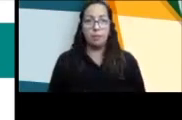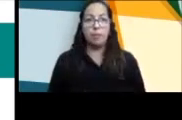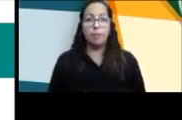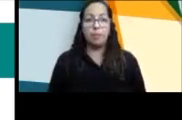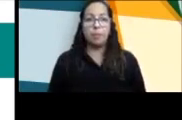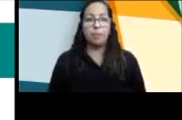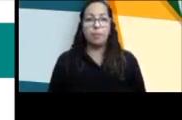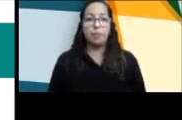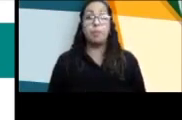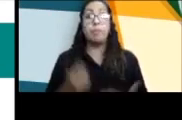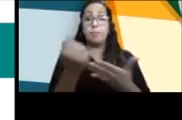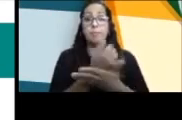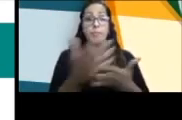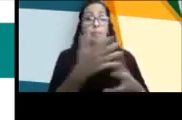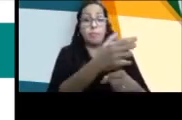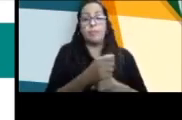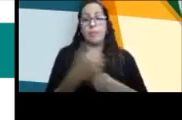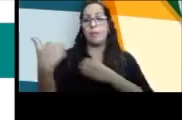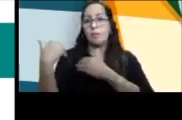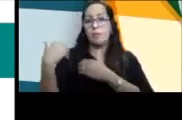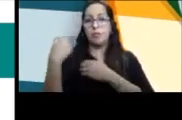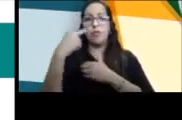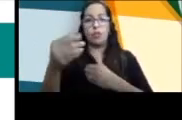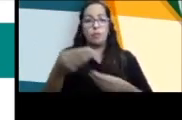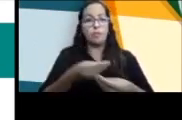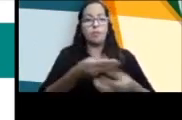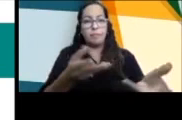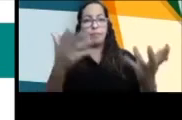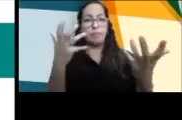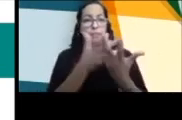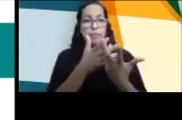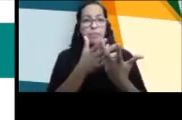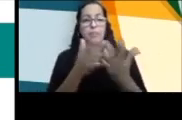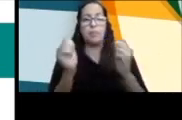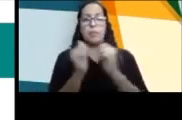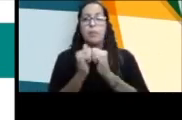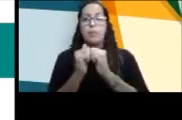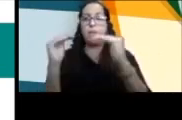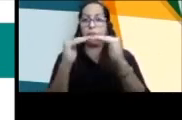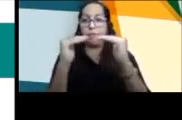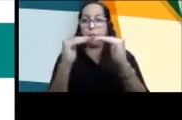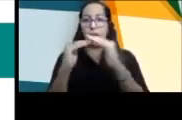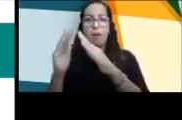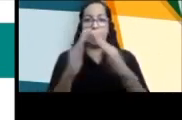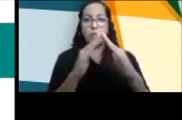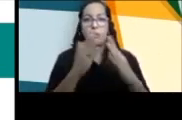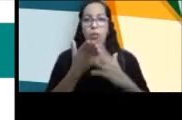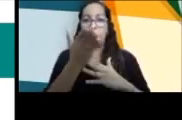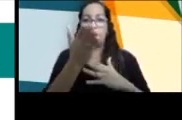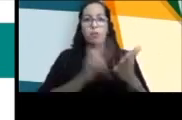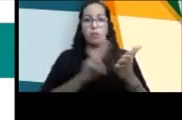All recipients are responsible for facilitating compliance with fair housing through their contractors,